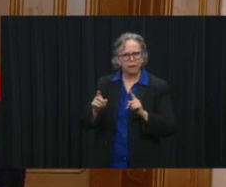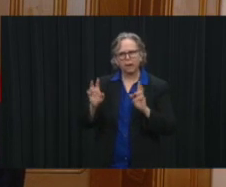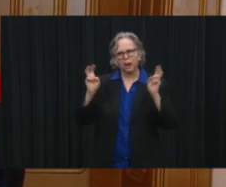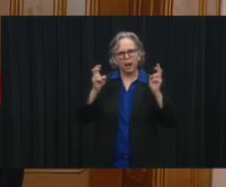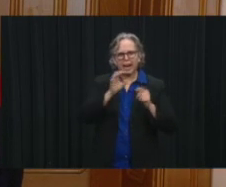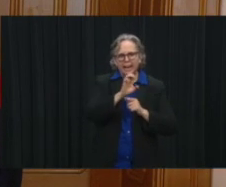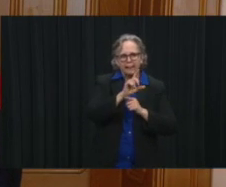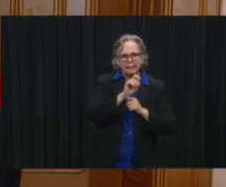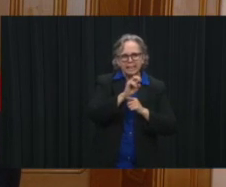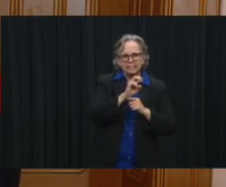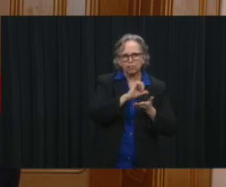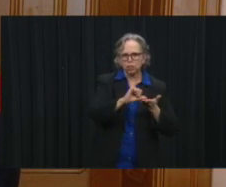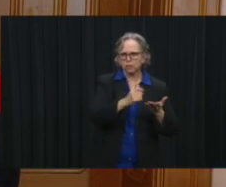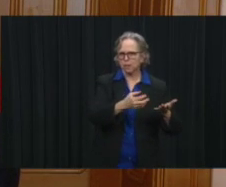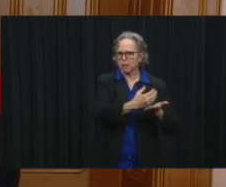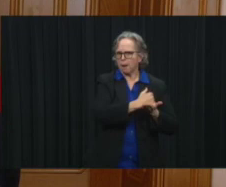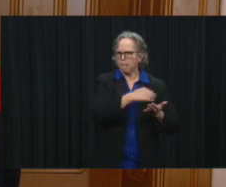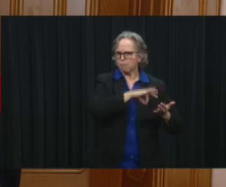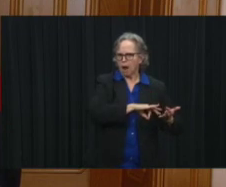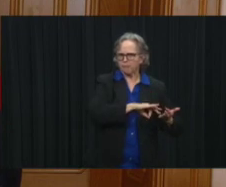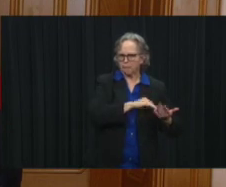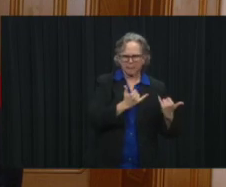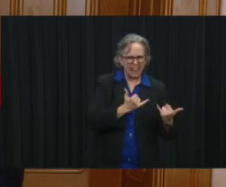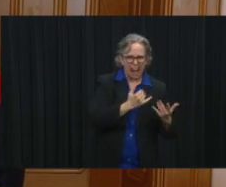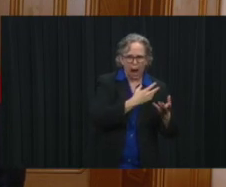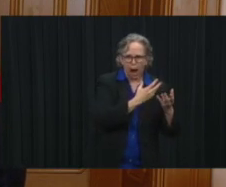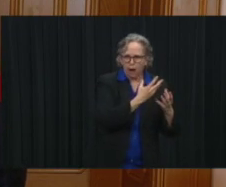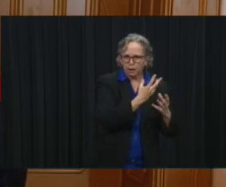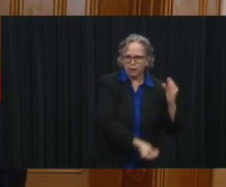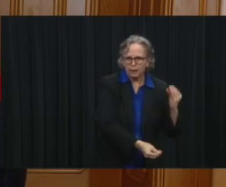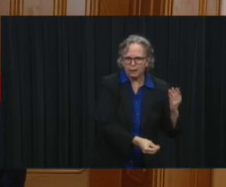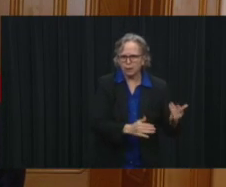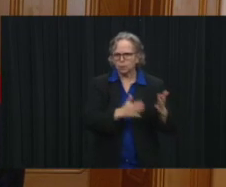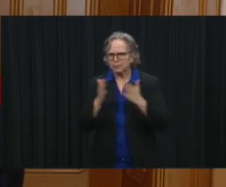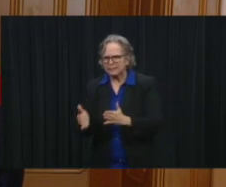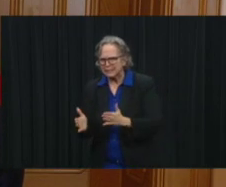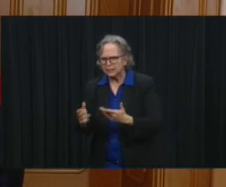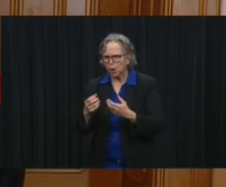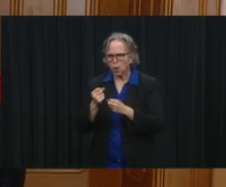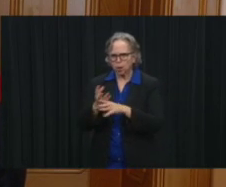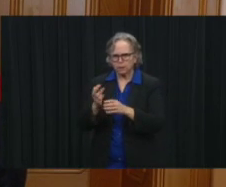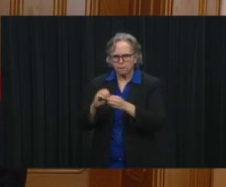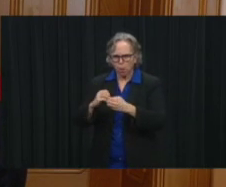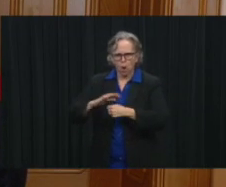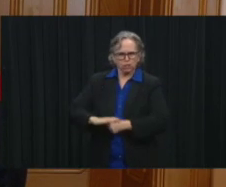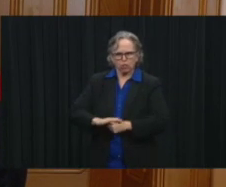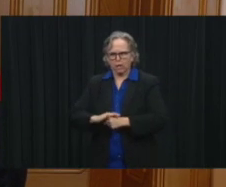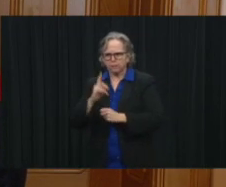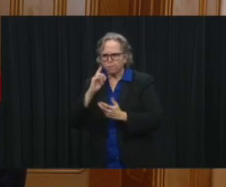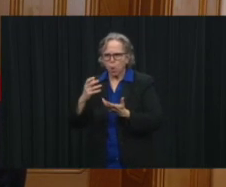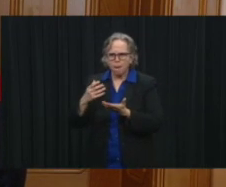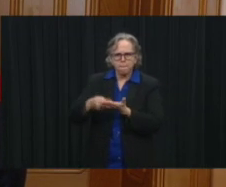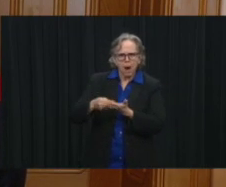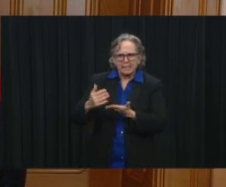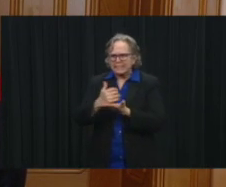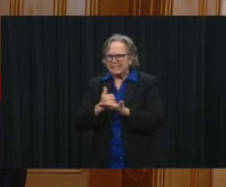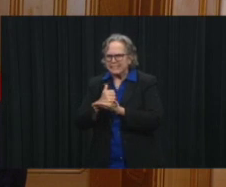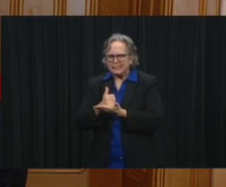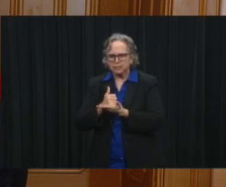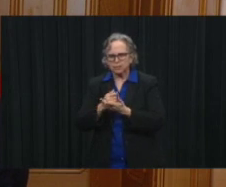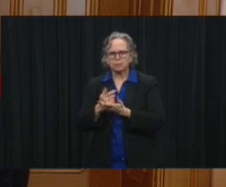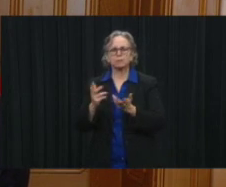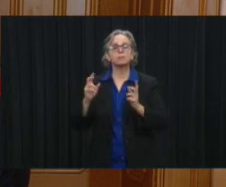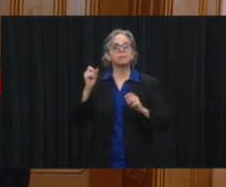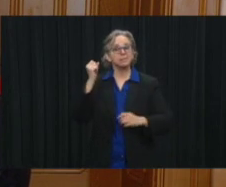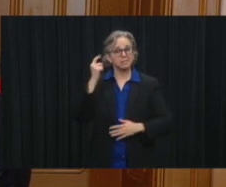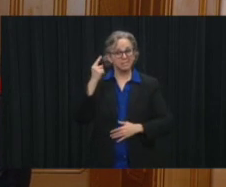to do the elective surgeries to be prepared for this pandemic, but it's causing even more stress. And then, of course, there's just the additional stress of they're all feeling